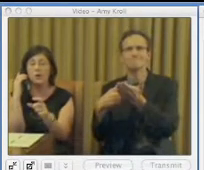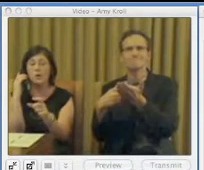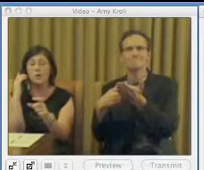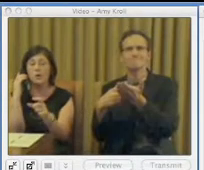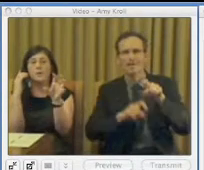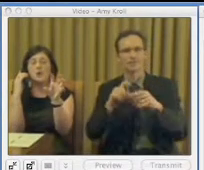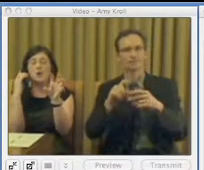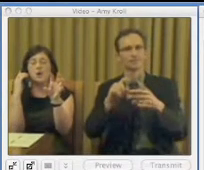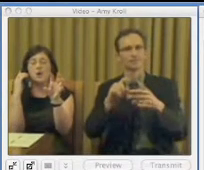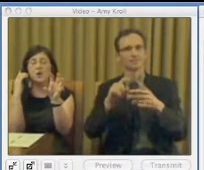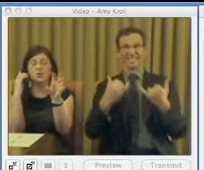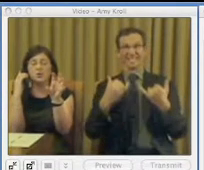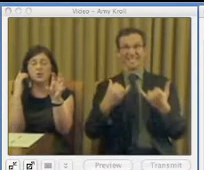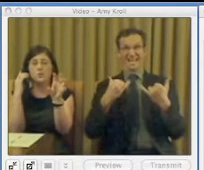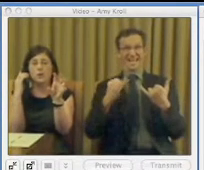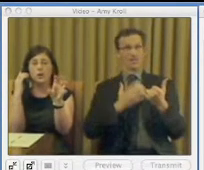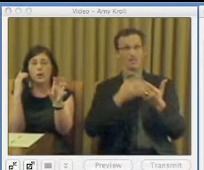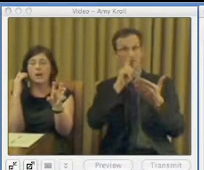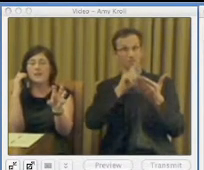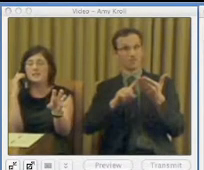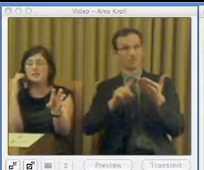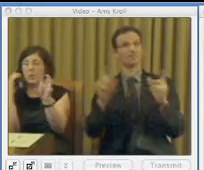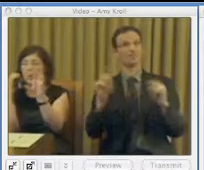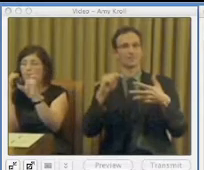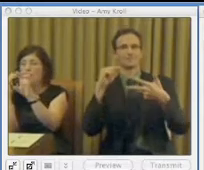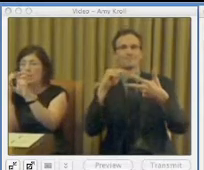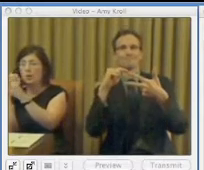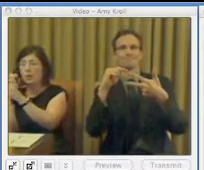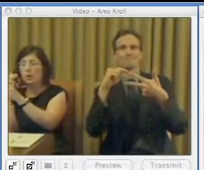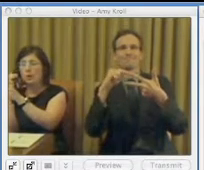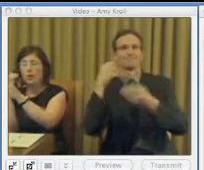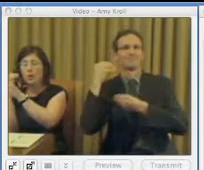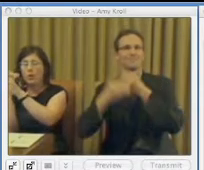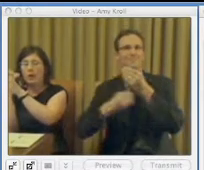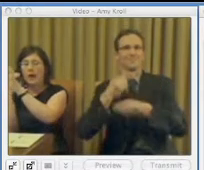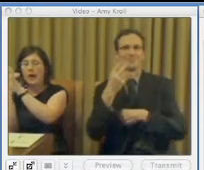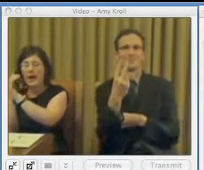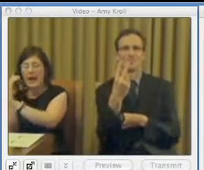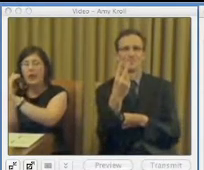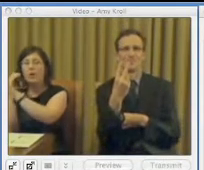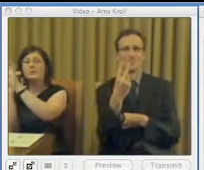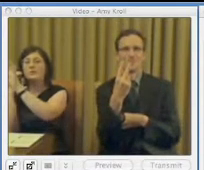second generation of research where we're starting to explore